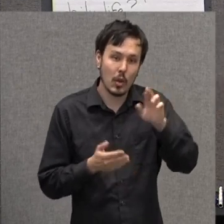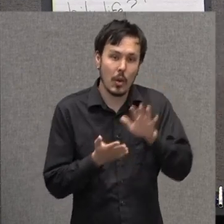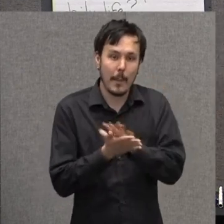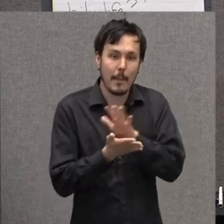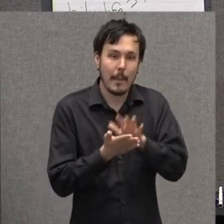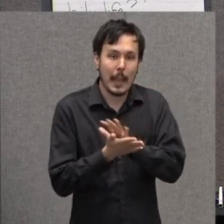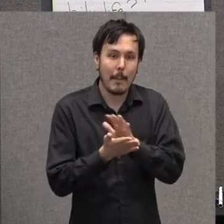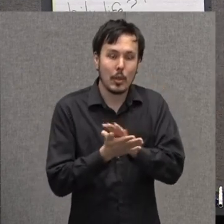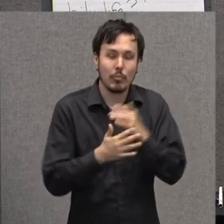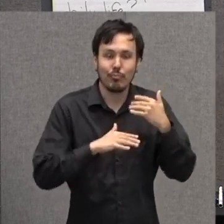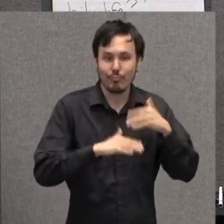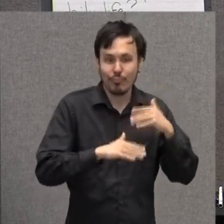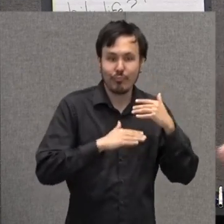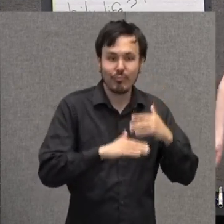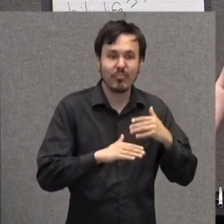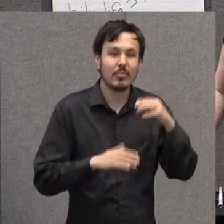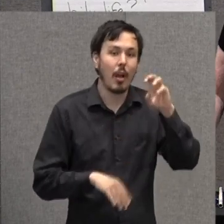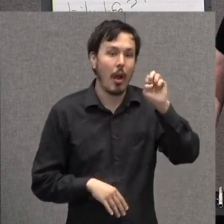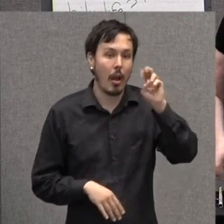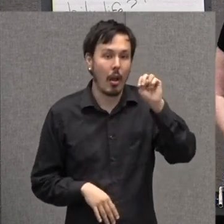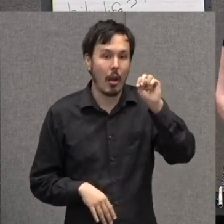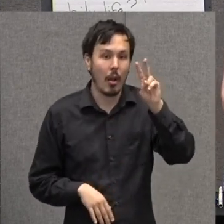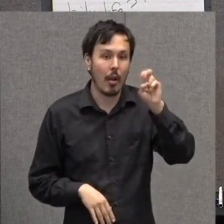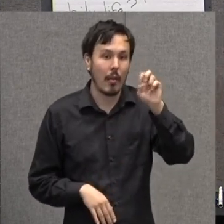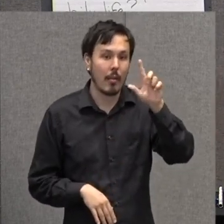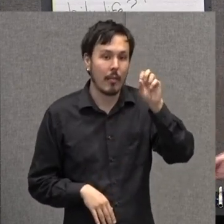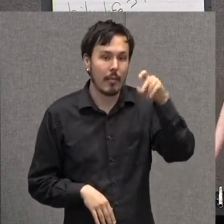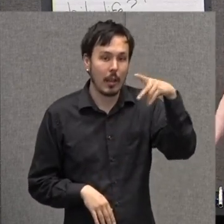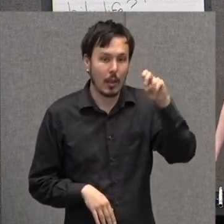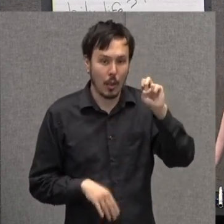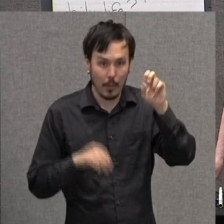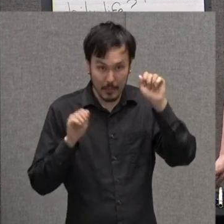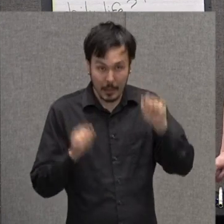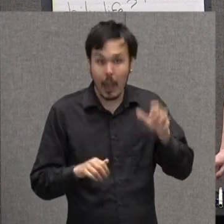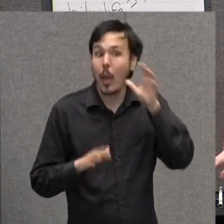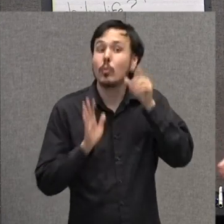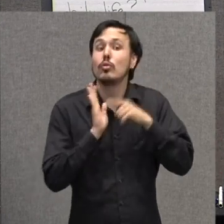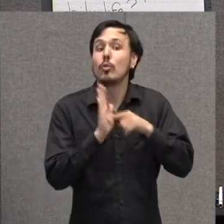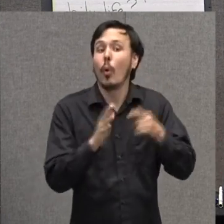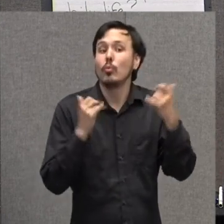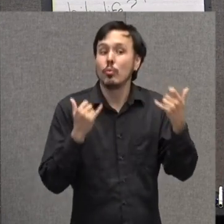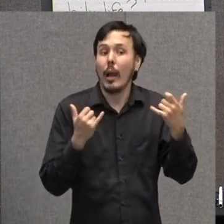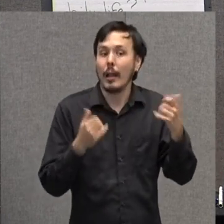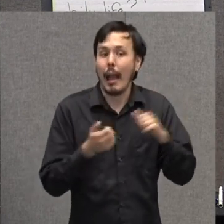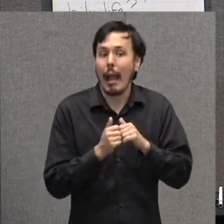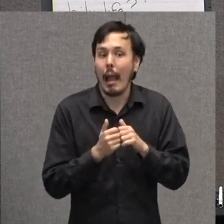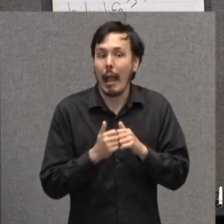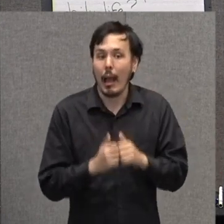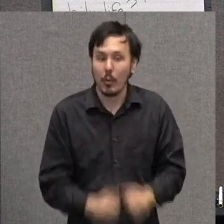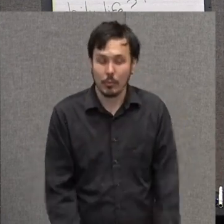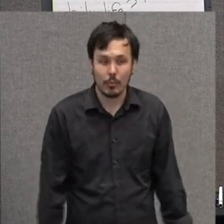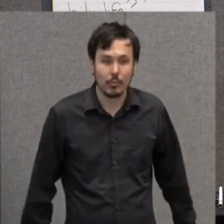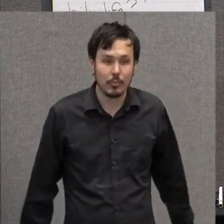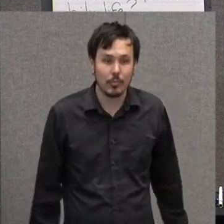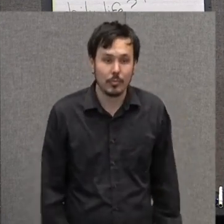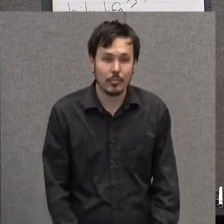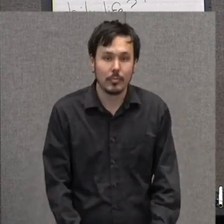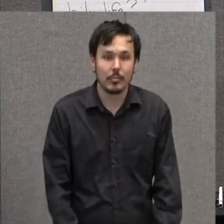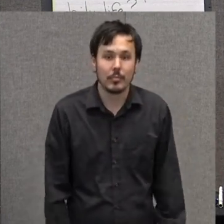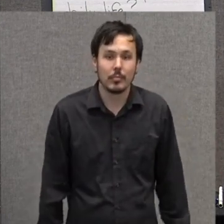use an envelope. And in fact, I'll show you how to do that right now with an envelope. Hmm. Where did I put my tape? There it is.